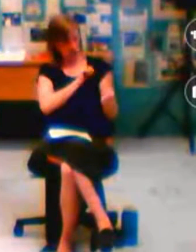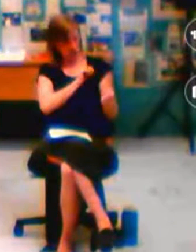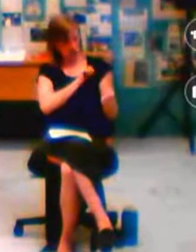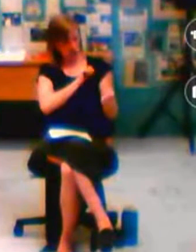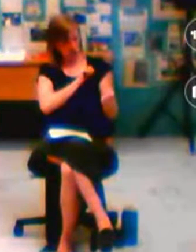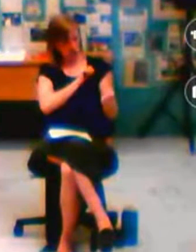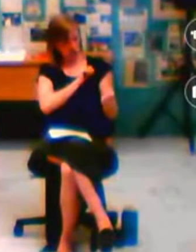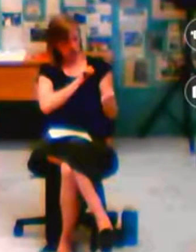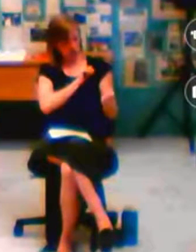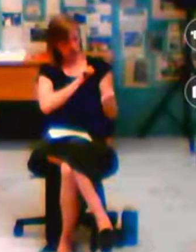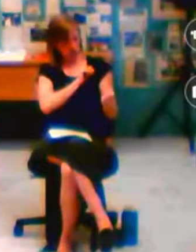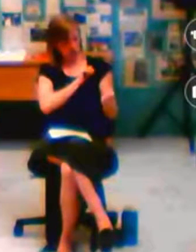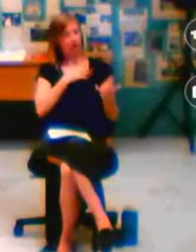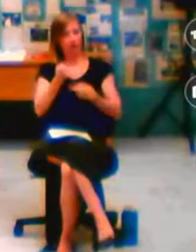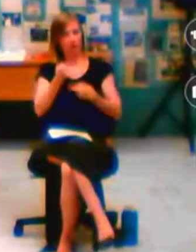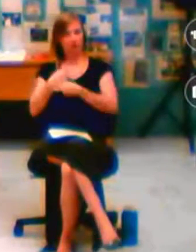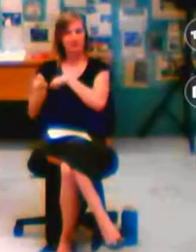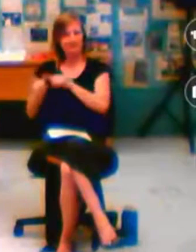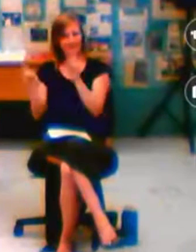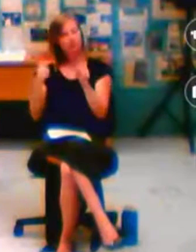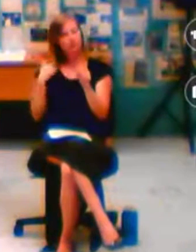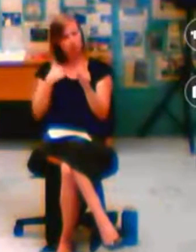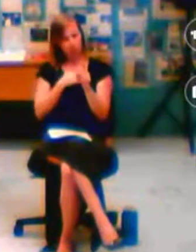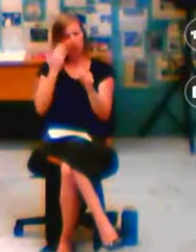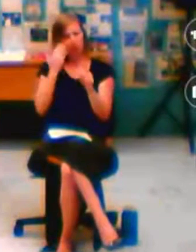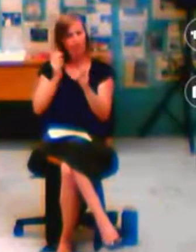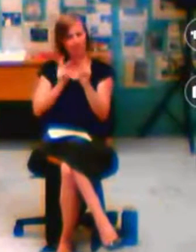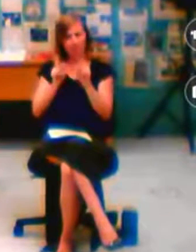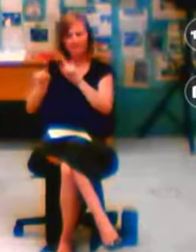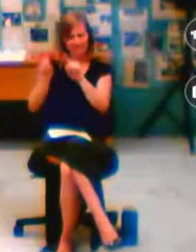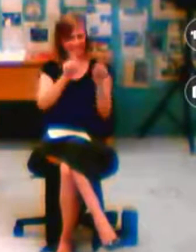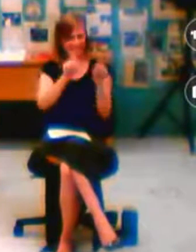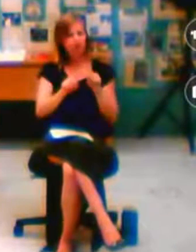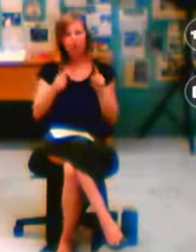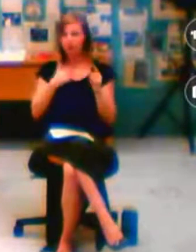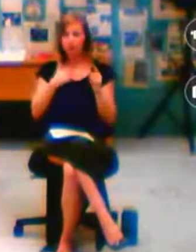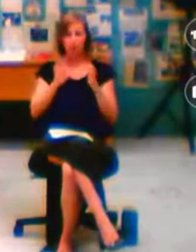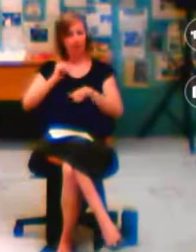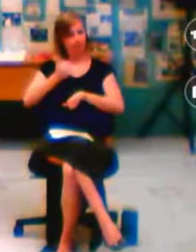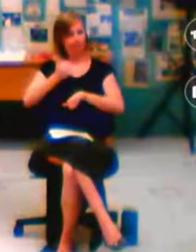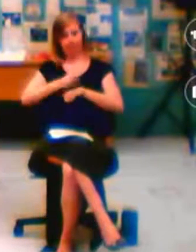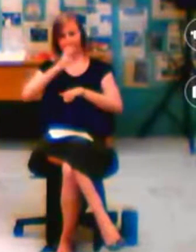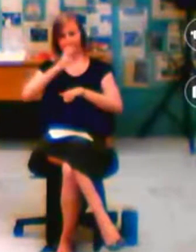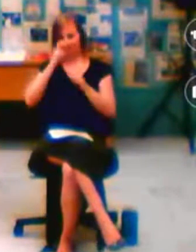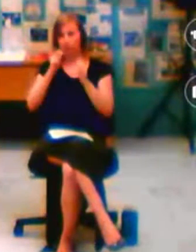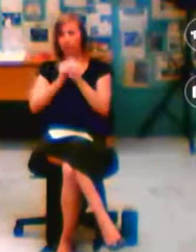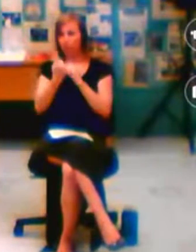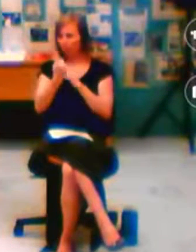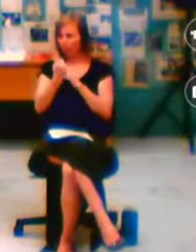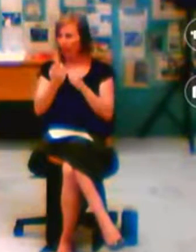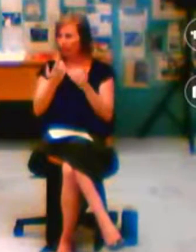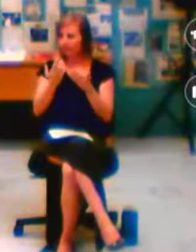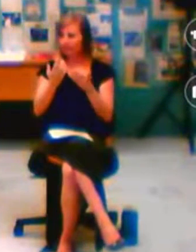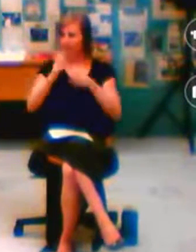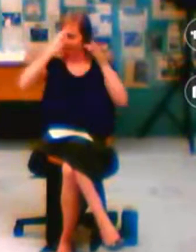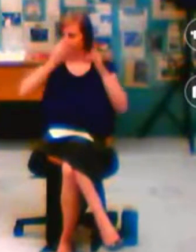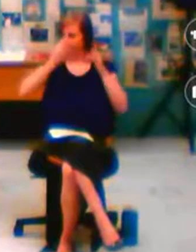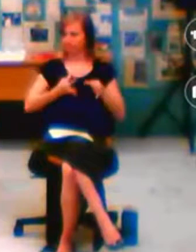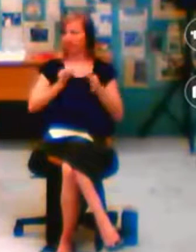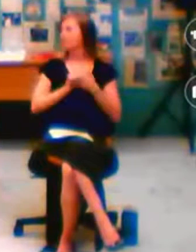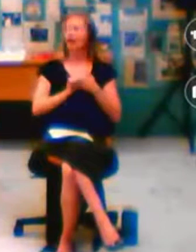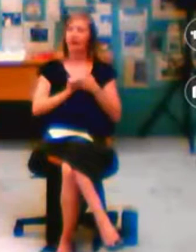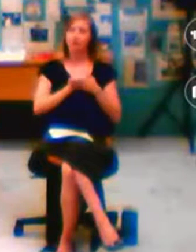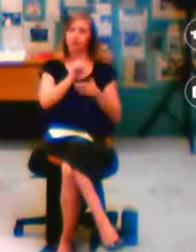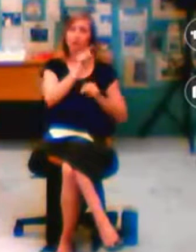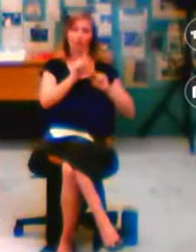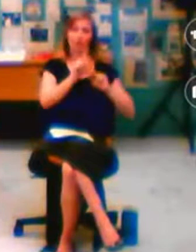prices. So even with the best will in the world, you may not like the attitude that your particular physician has, and you may need another one. People are different. Their care